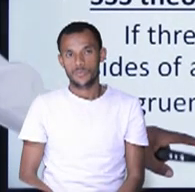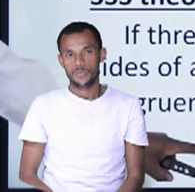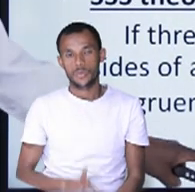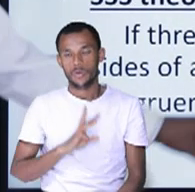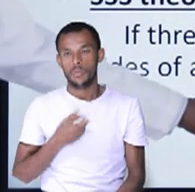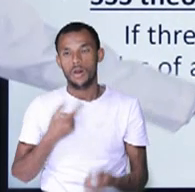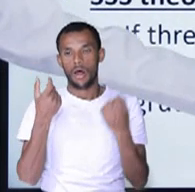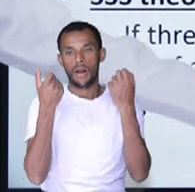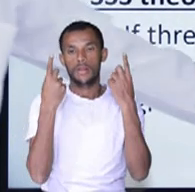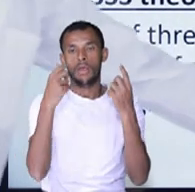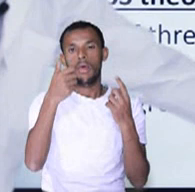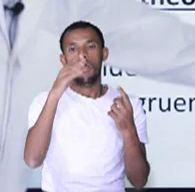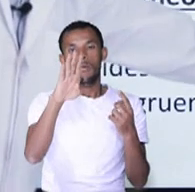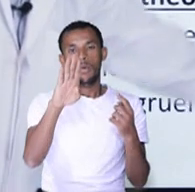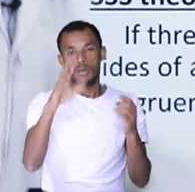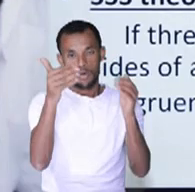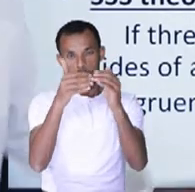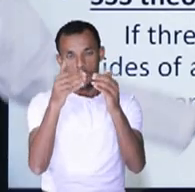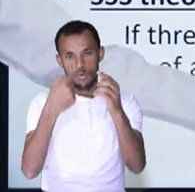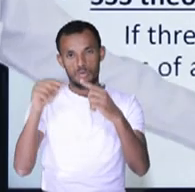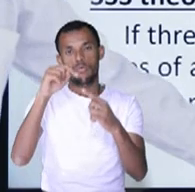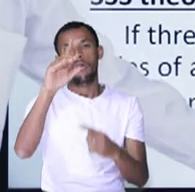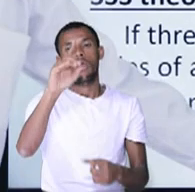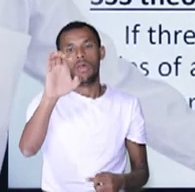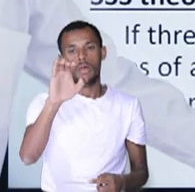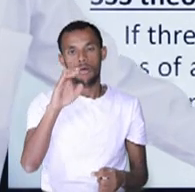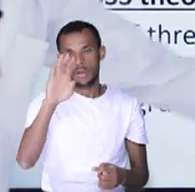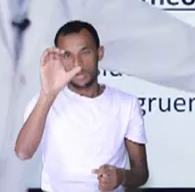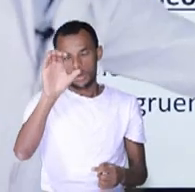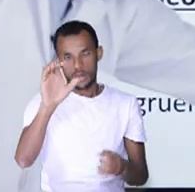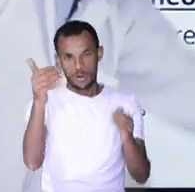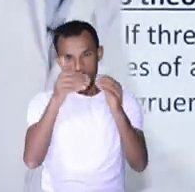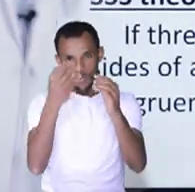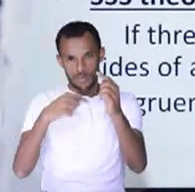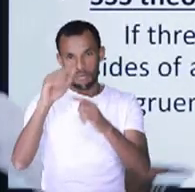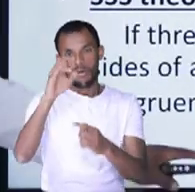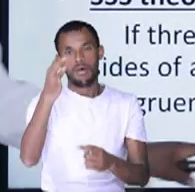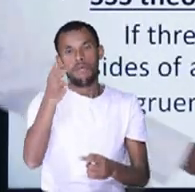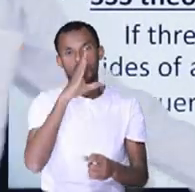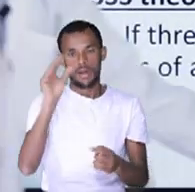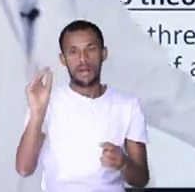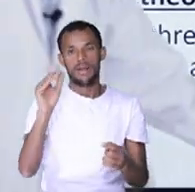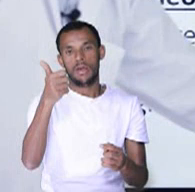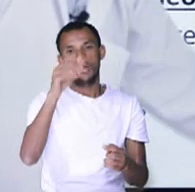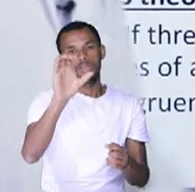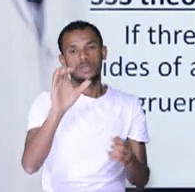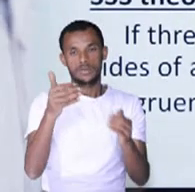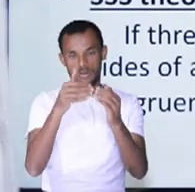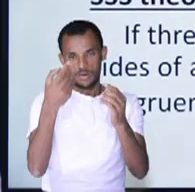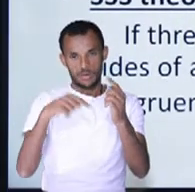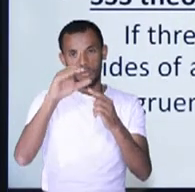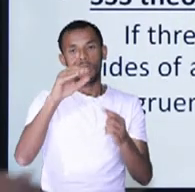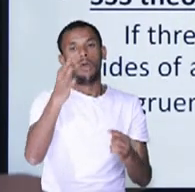we can understand AB is congruent to DE, BC is congruent to EF, and AC is congruent